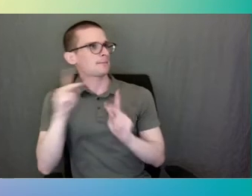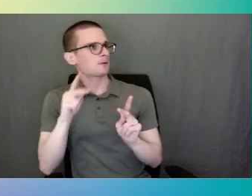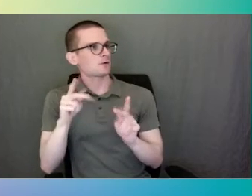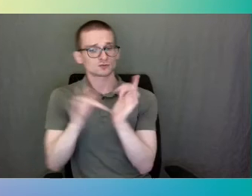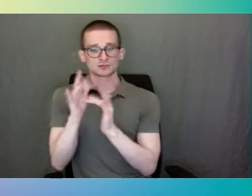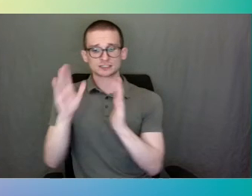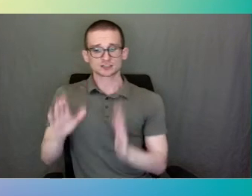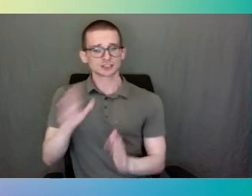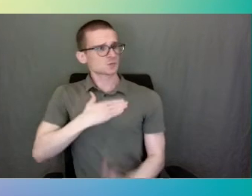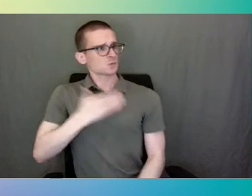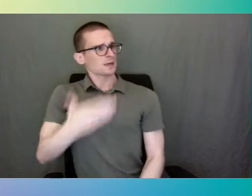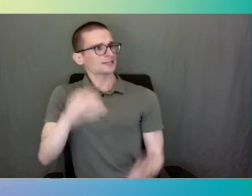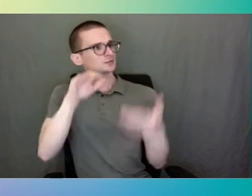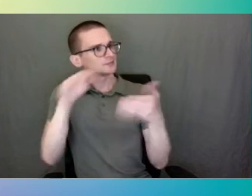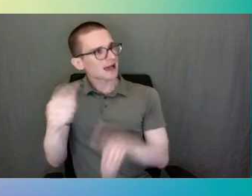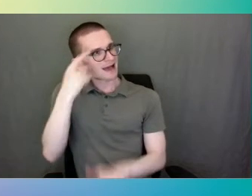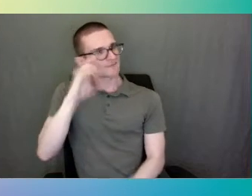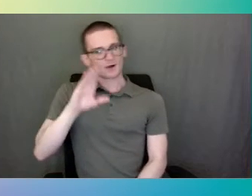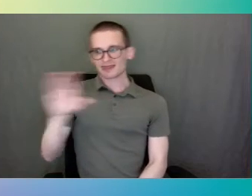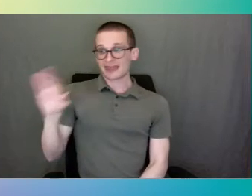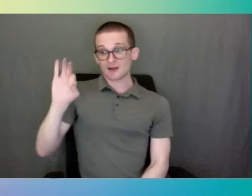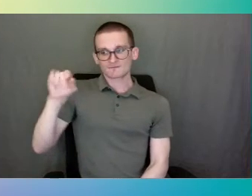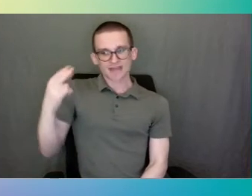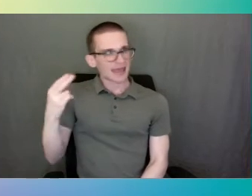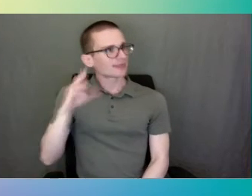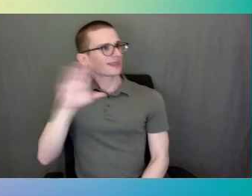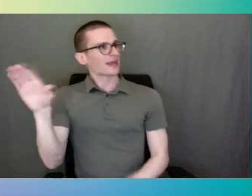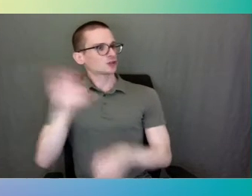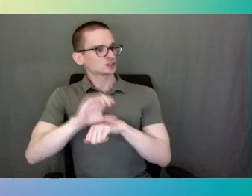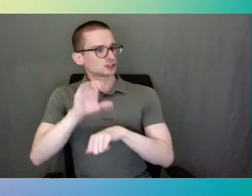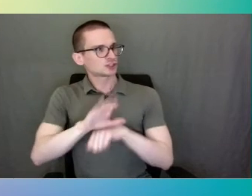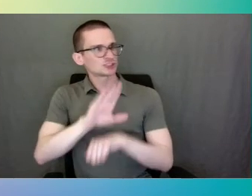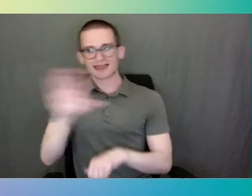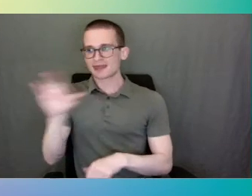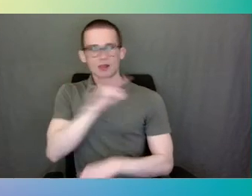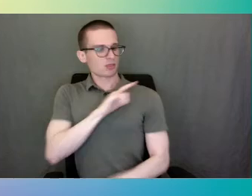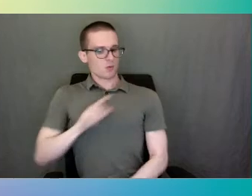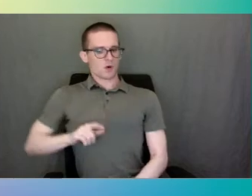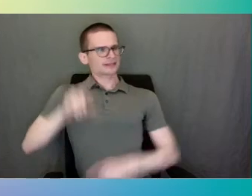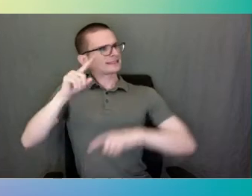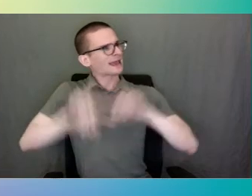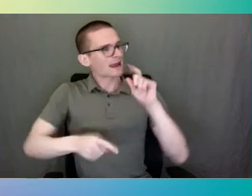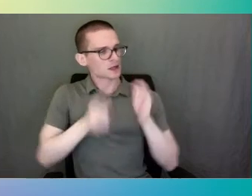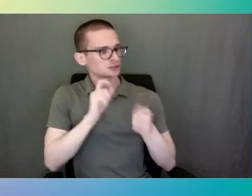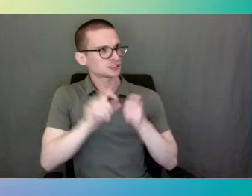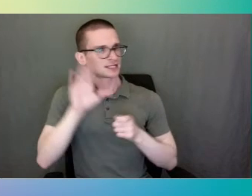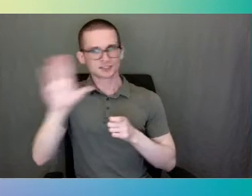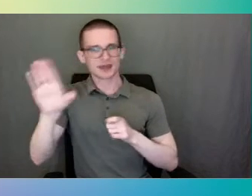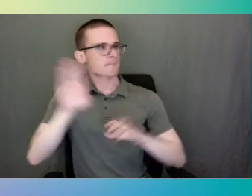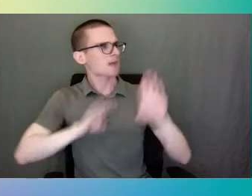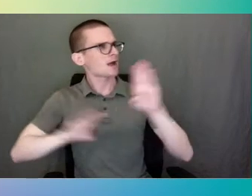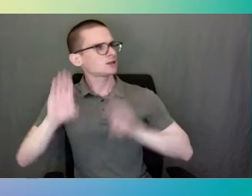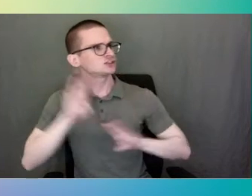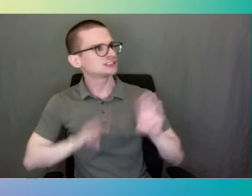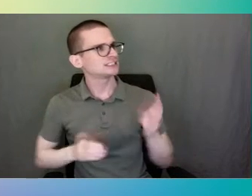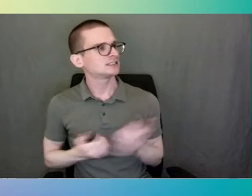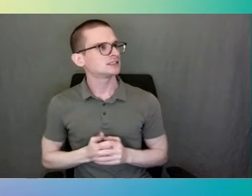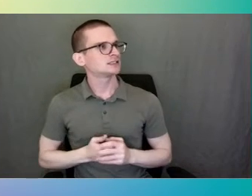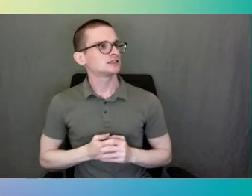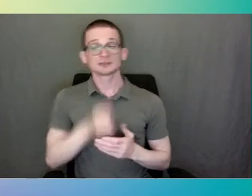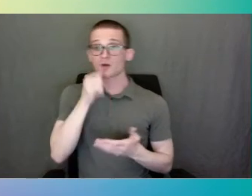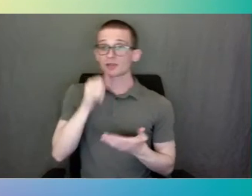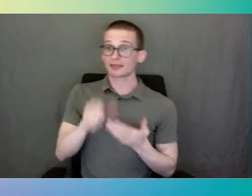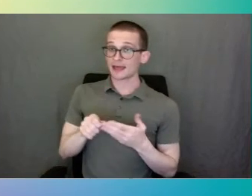church, and their Lord, who cannot alter their biological state of being. And then he gets a letter back from